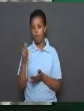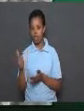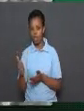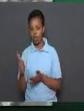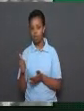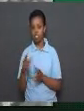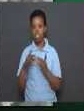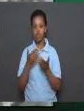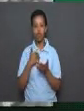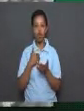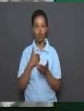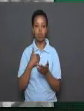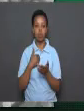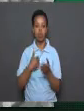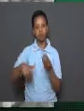body as well.